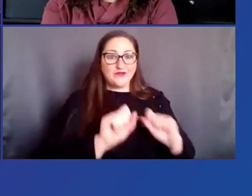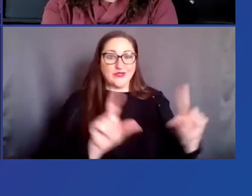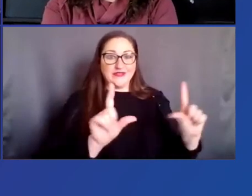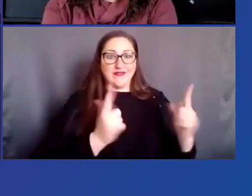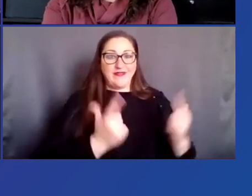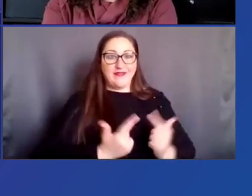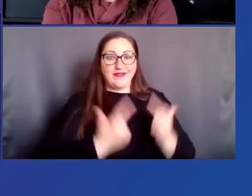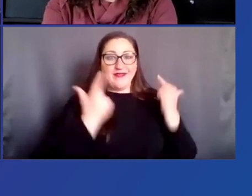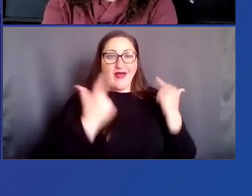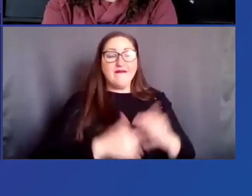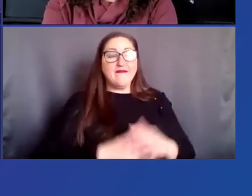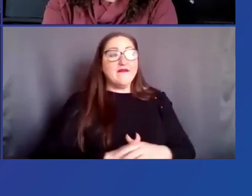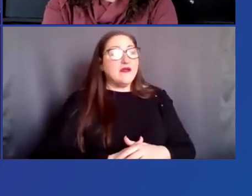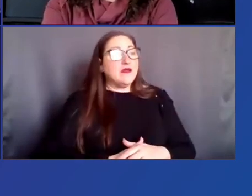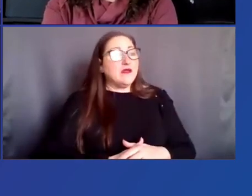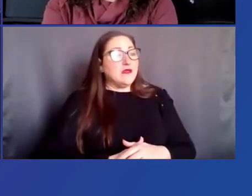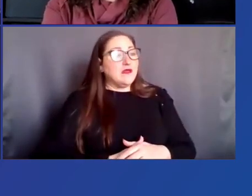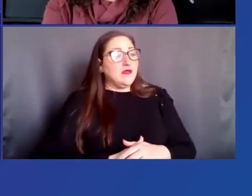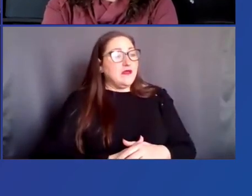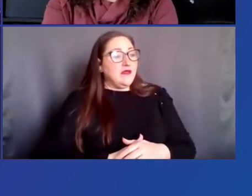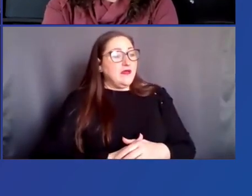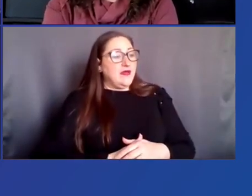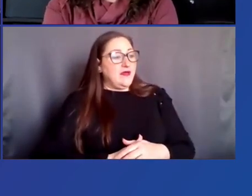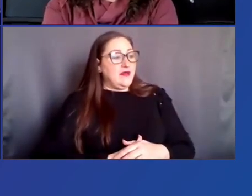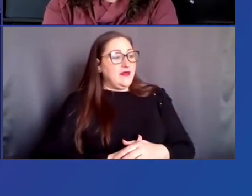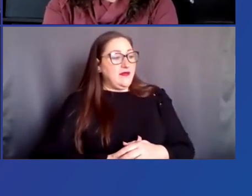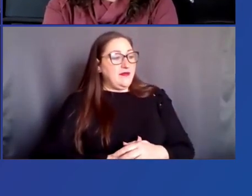live, is that, this